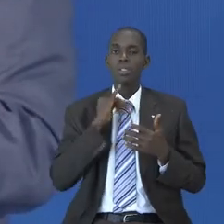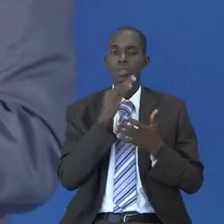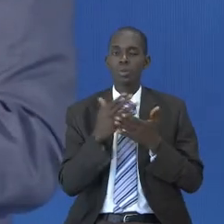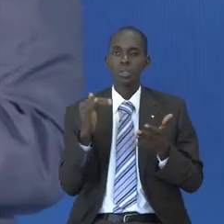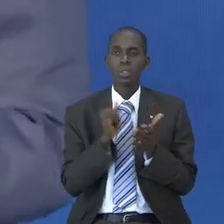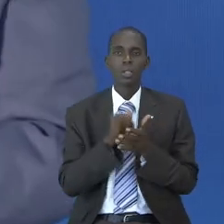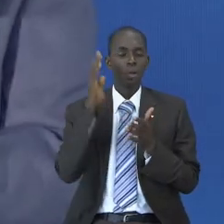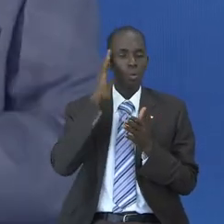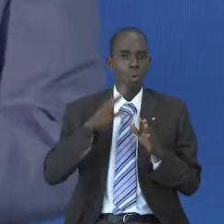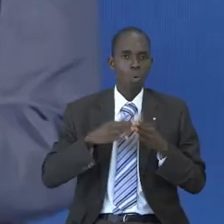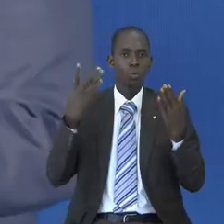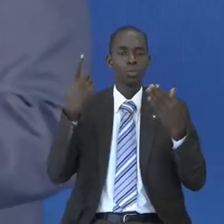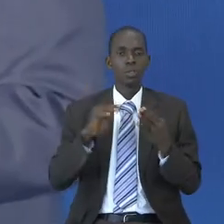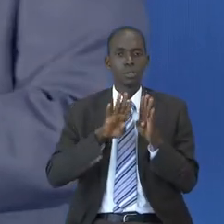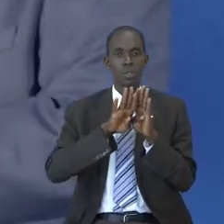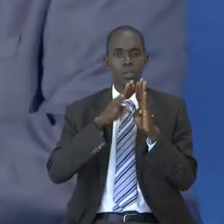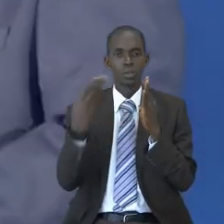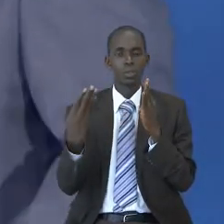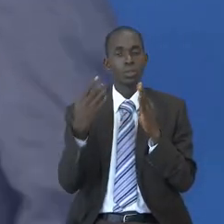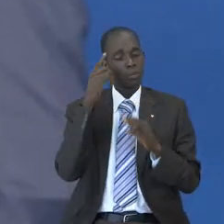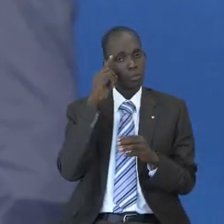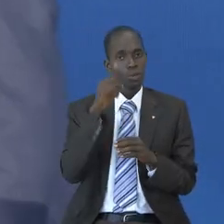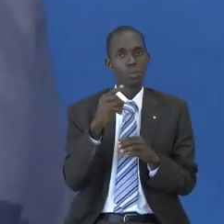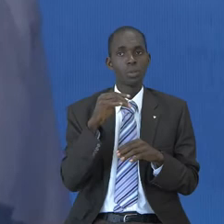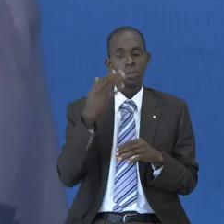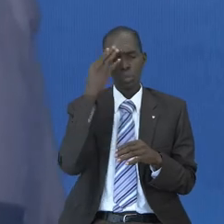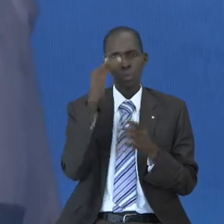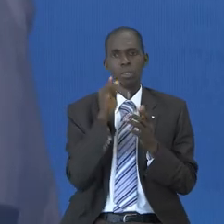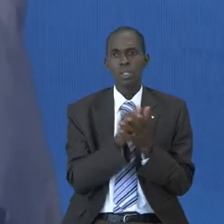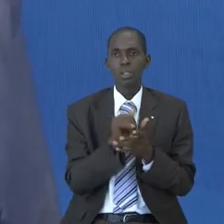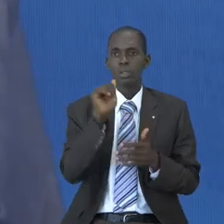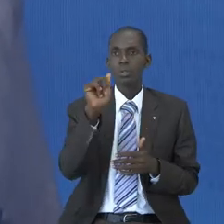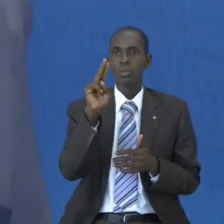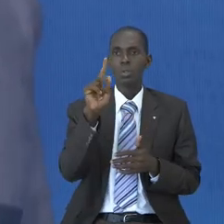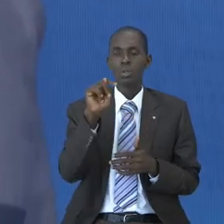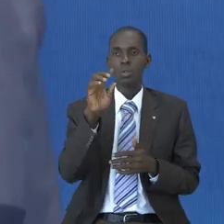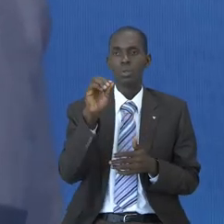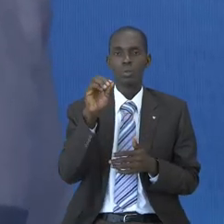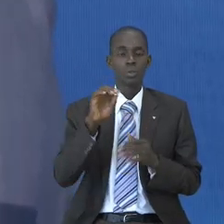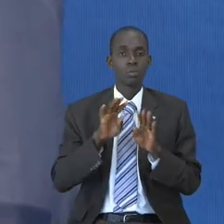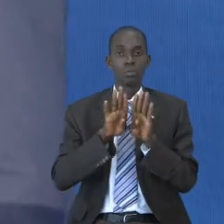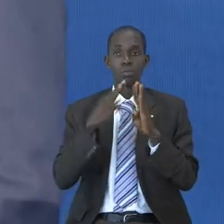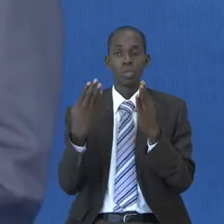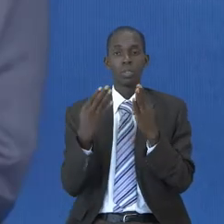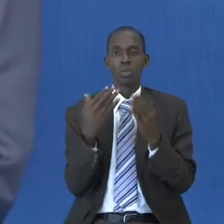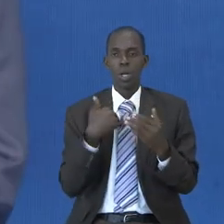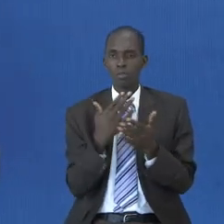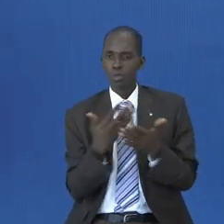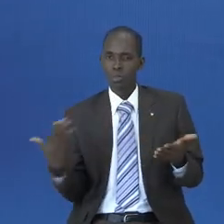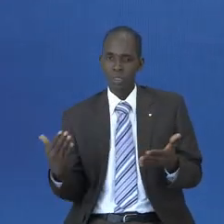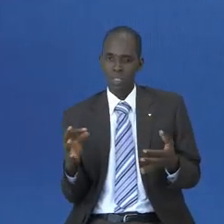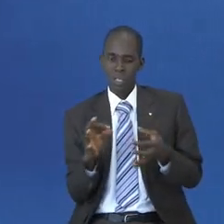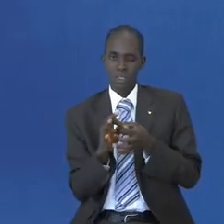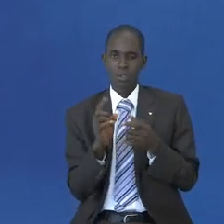automatically unto you. I'm sure you know those automatic doors. You have that chip, or you have that thing there. And then as you are